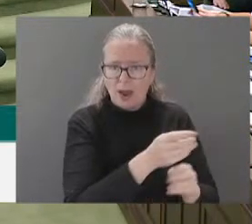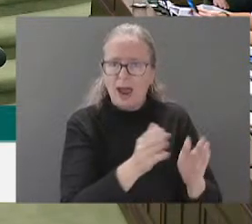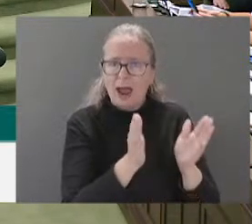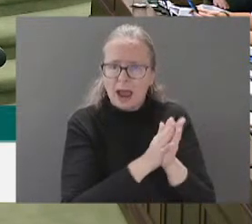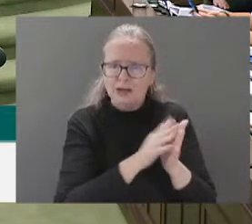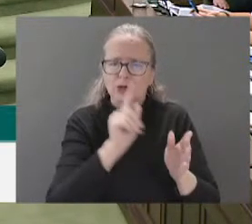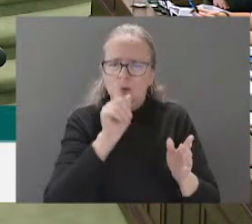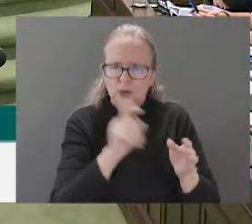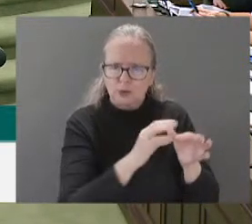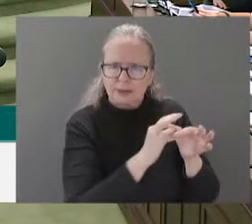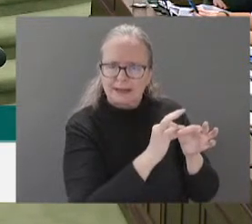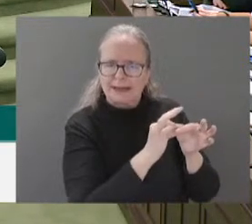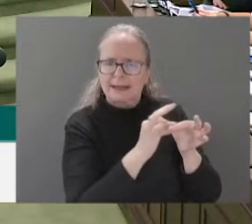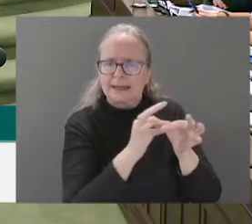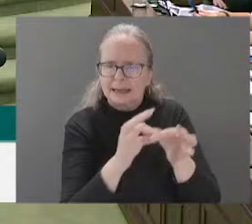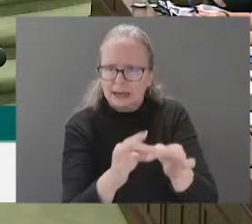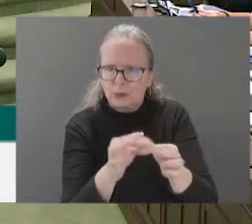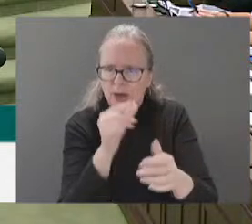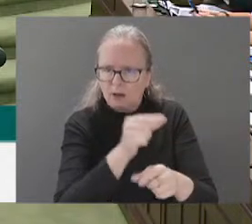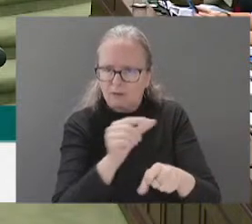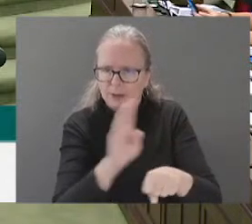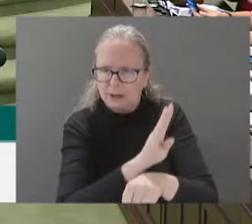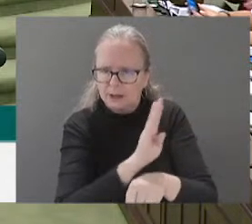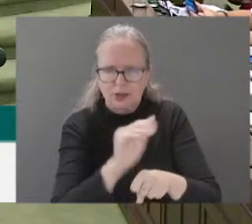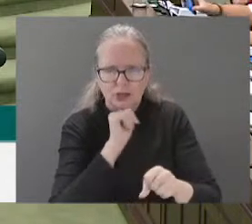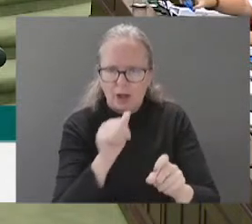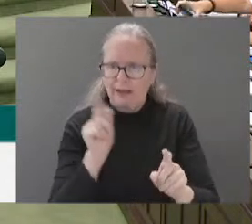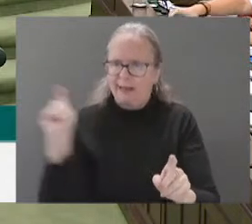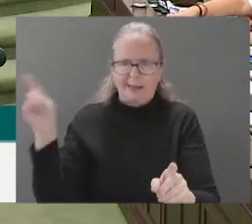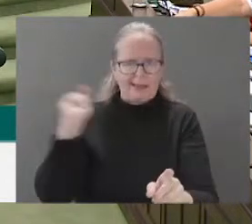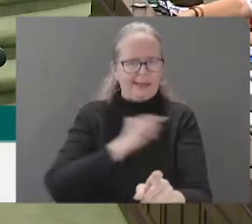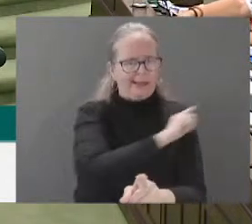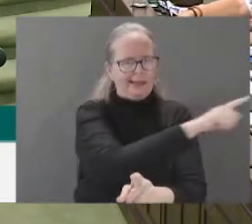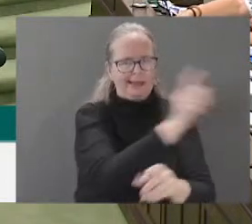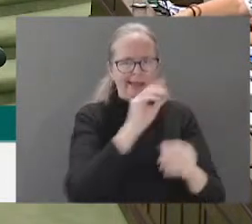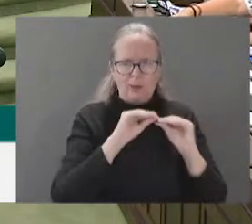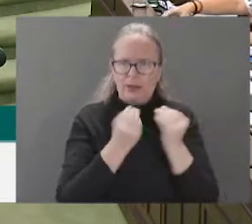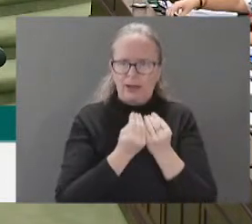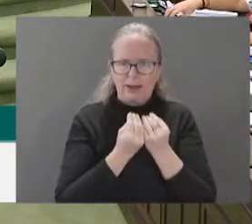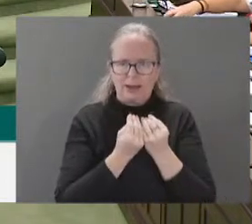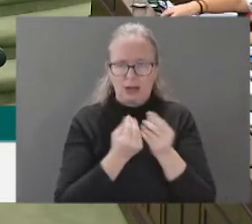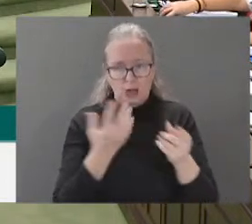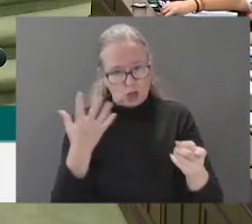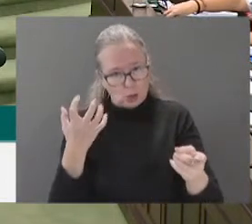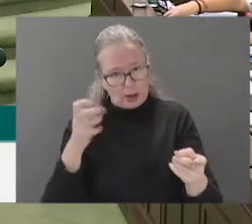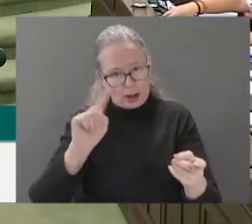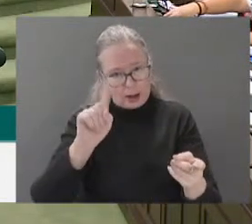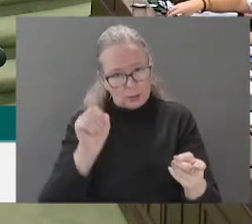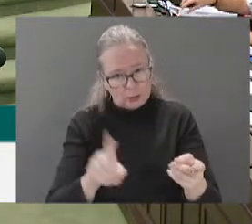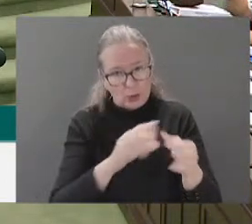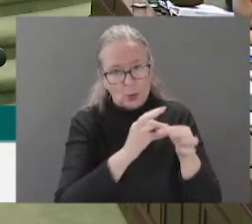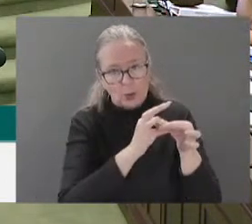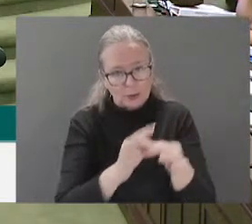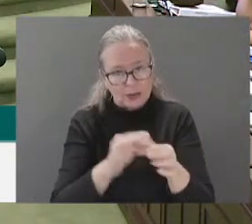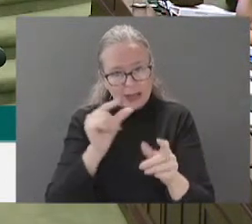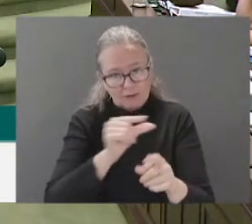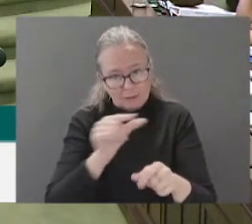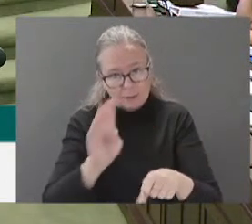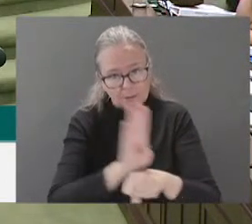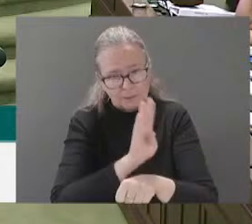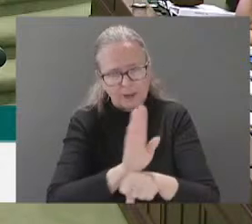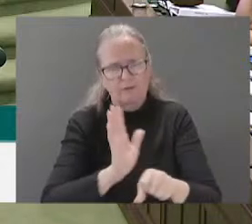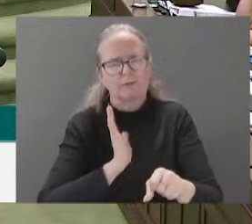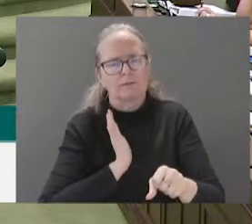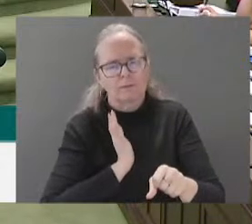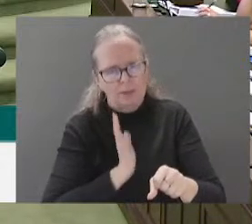not thirdparty organizations if the member wants to make a question about government business he's welcome to do so